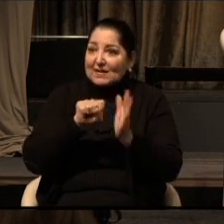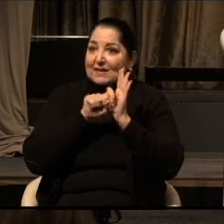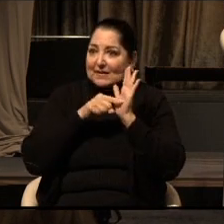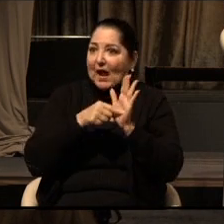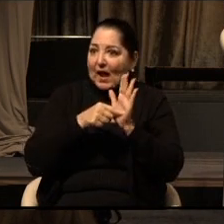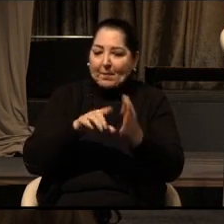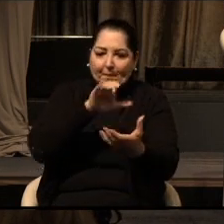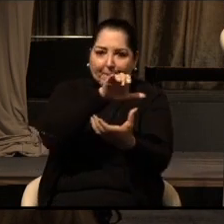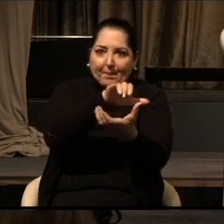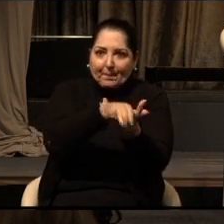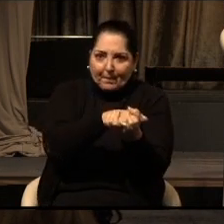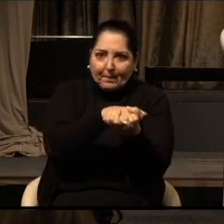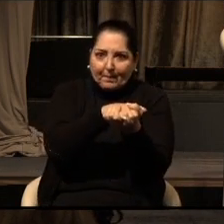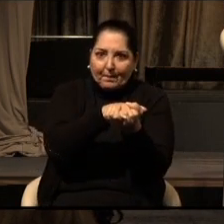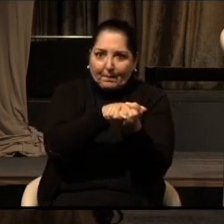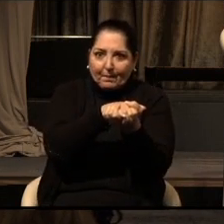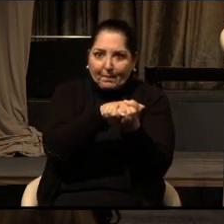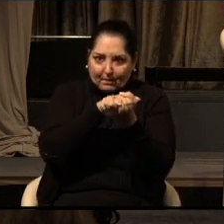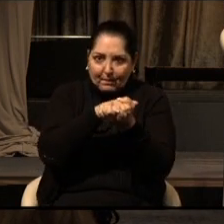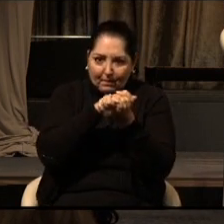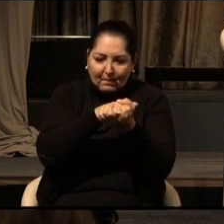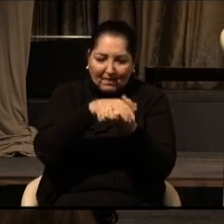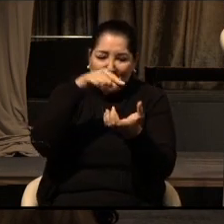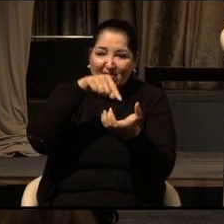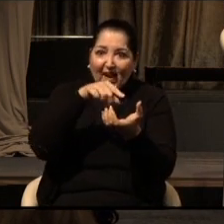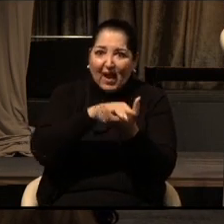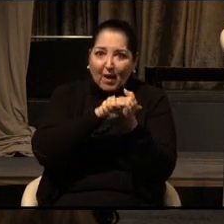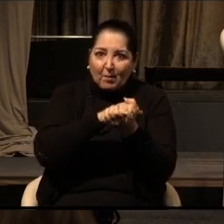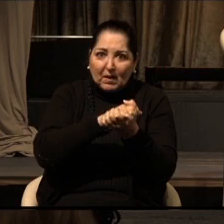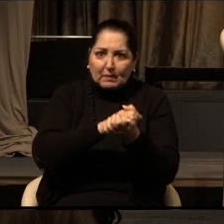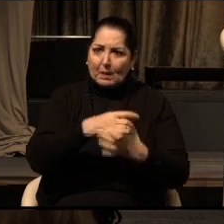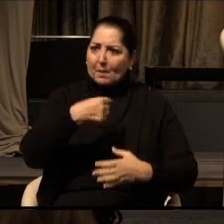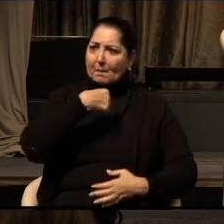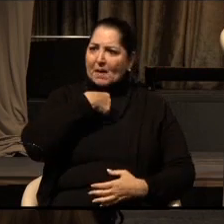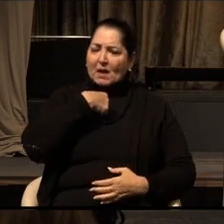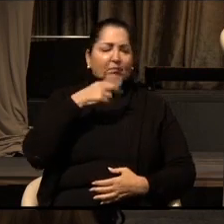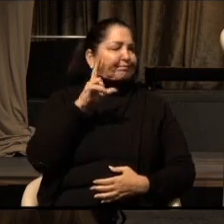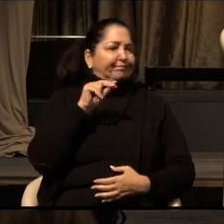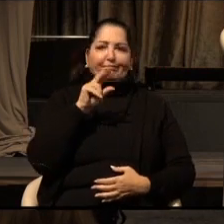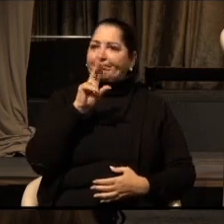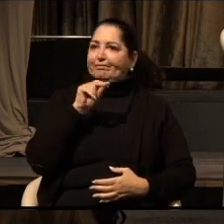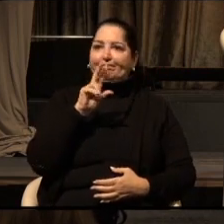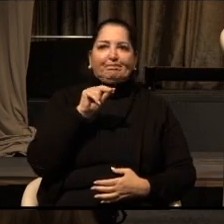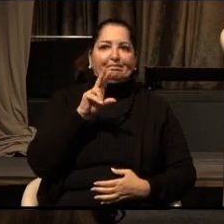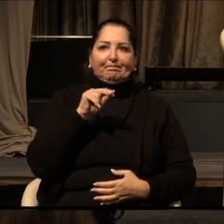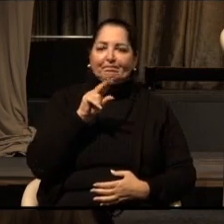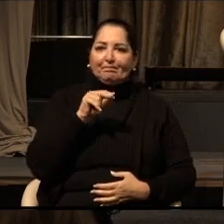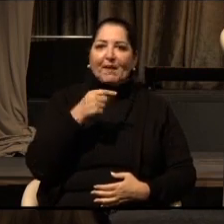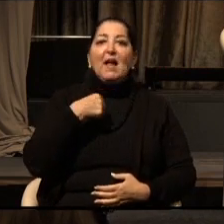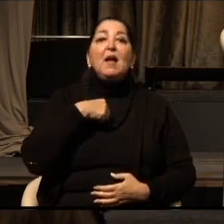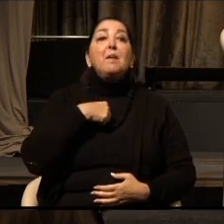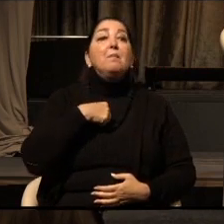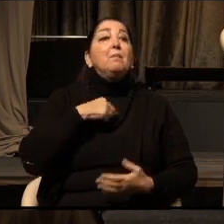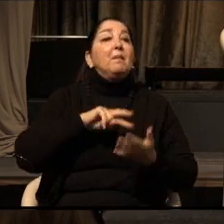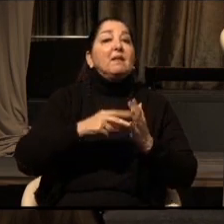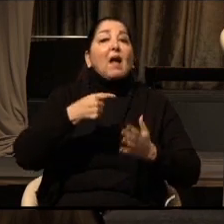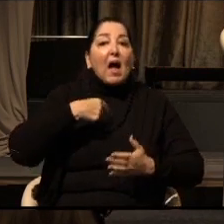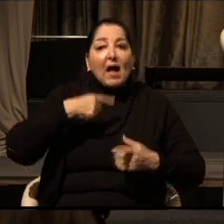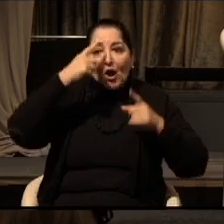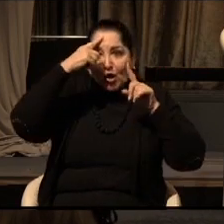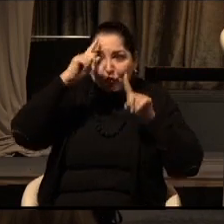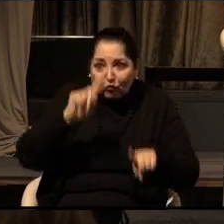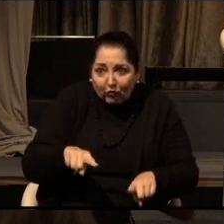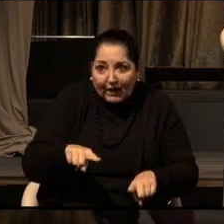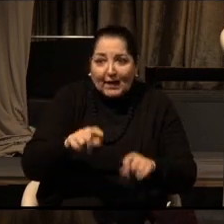is not about just the I. It is about what I agree to do in my